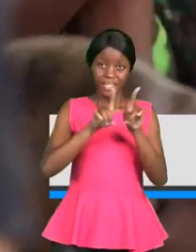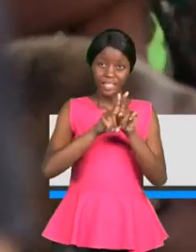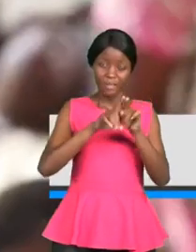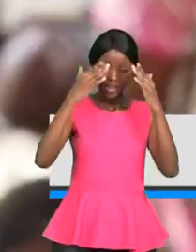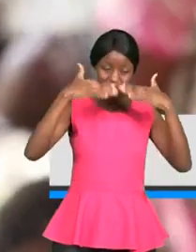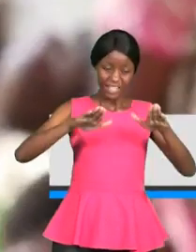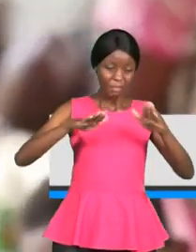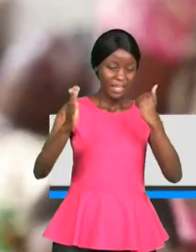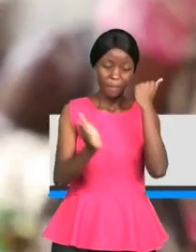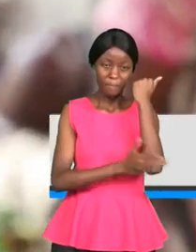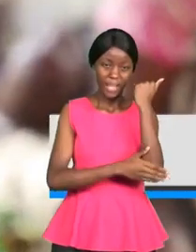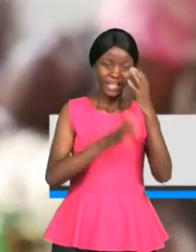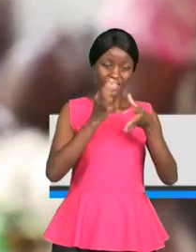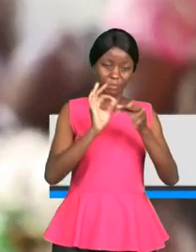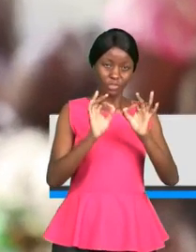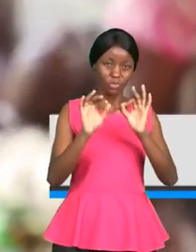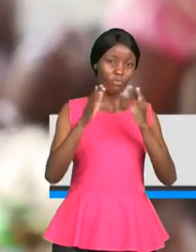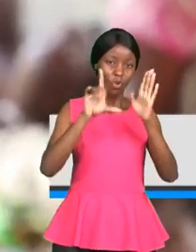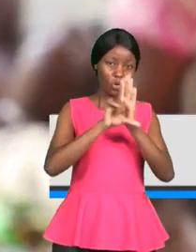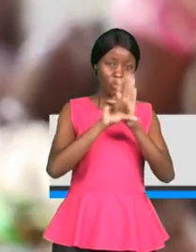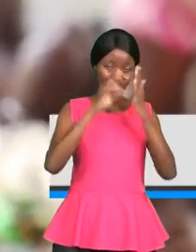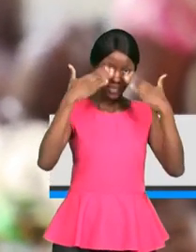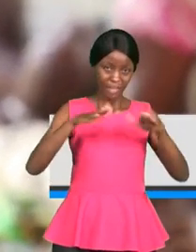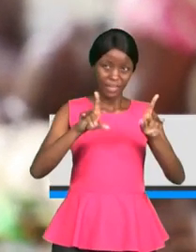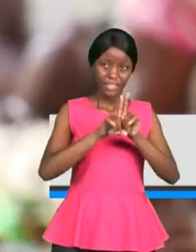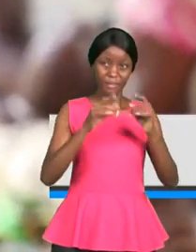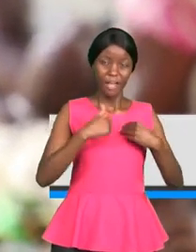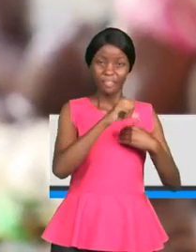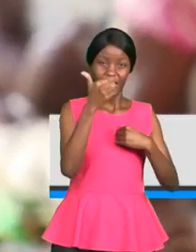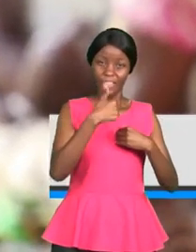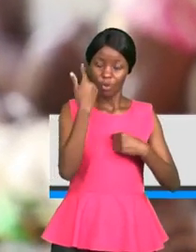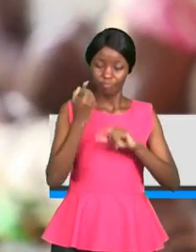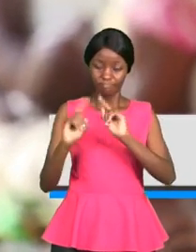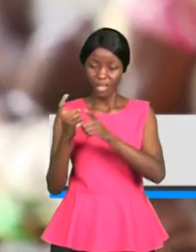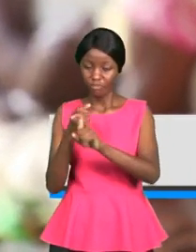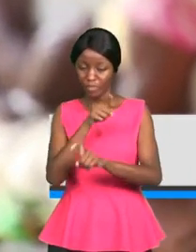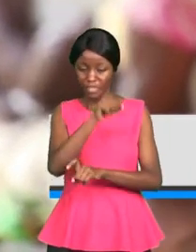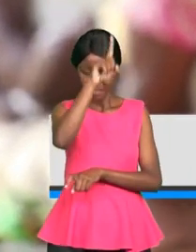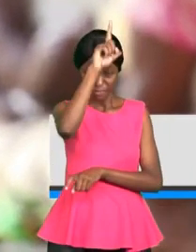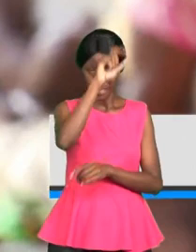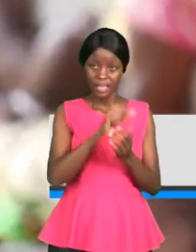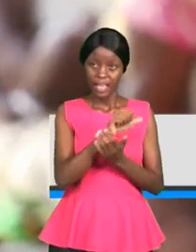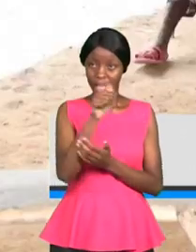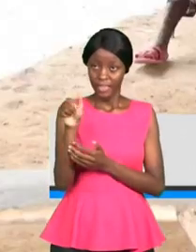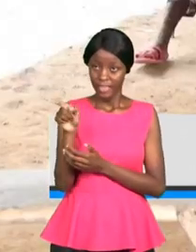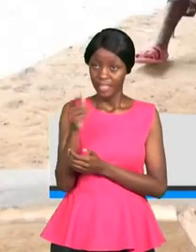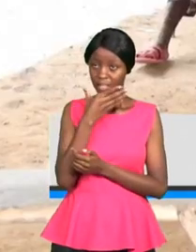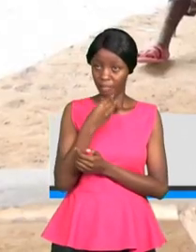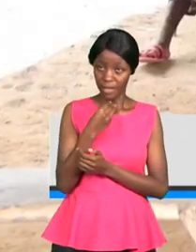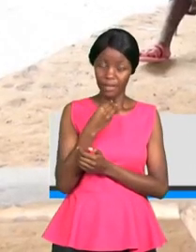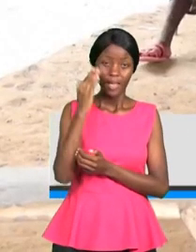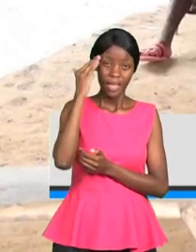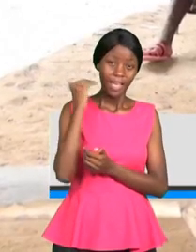Islamic laws have forced an estimated 300,000 people to flee their homes. Among them is Buerima, head of a family of